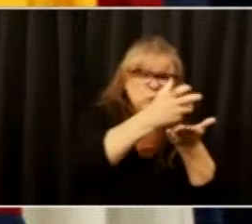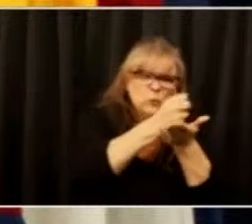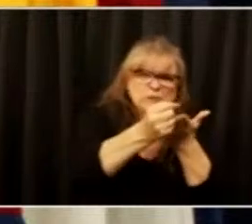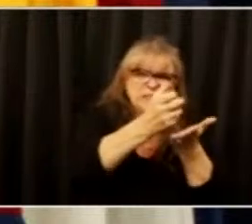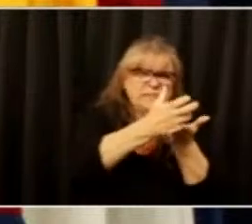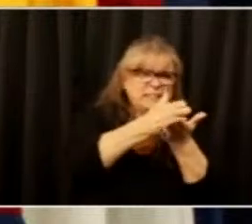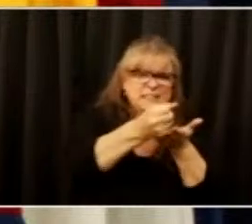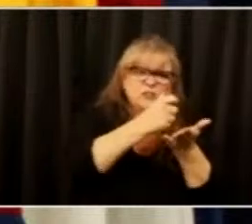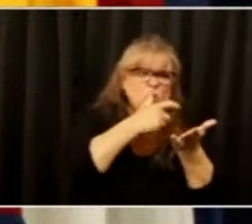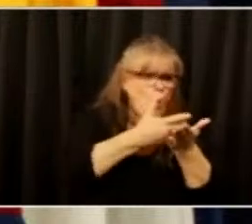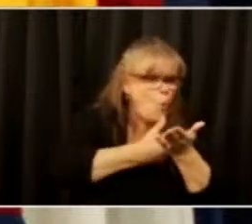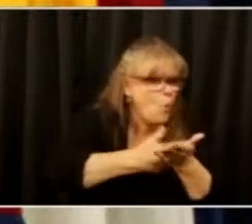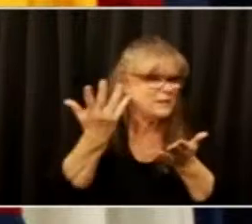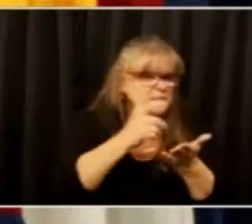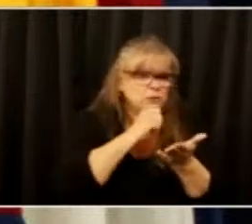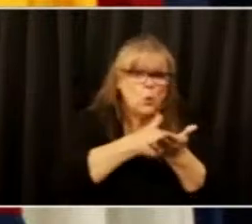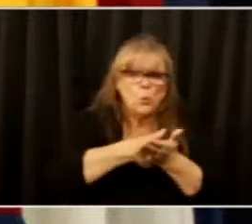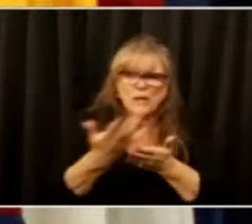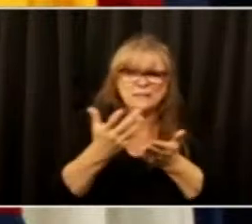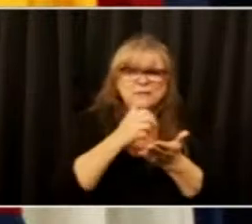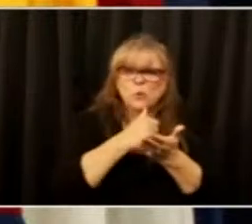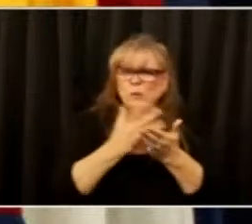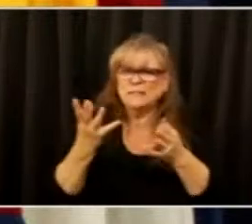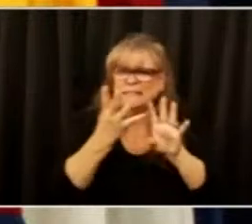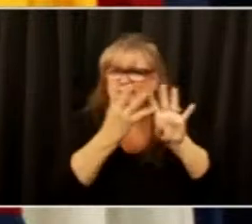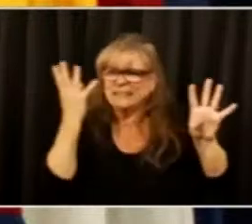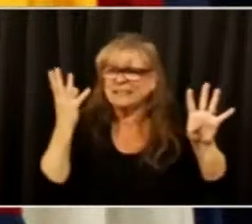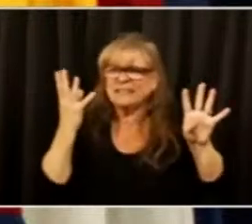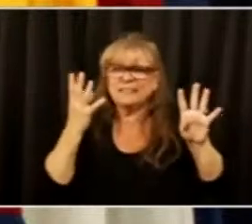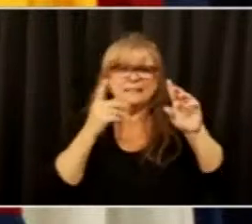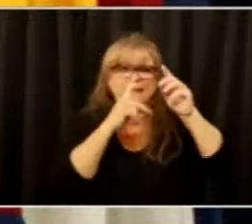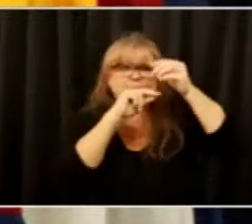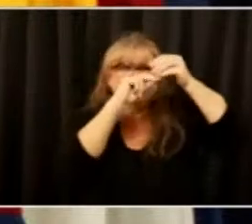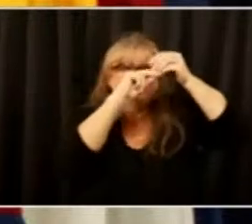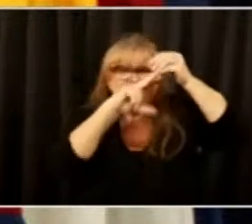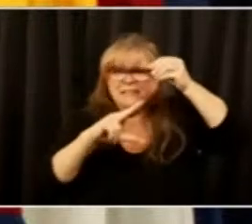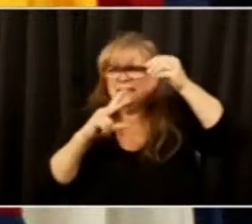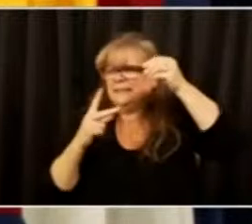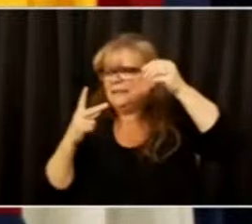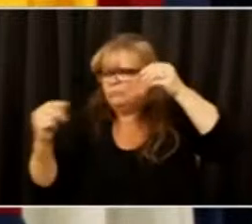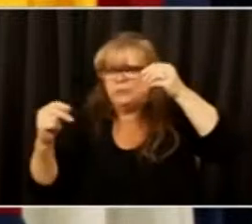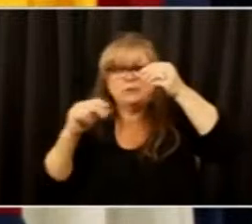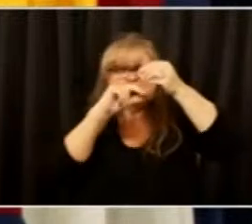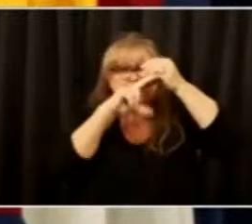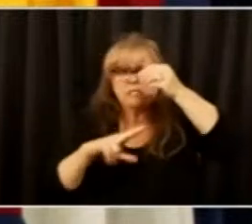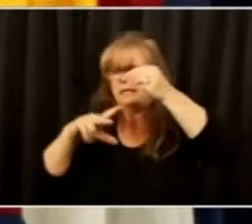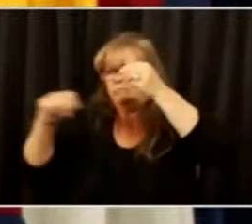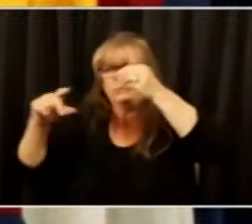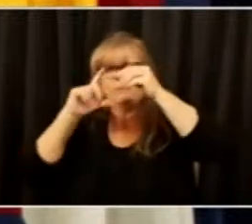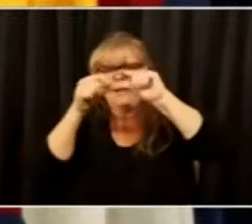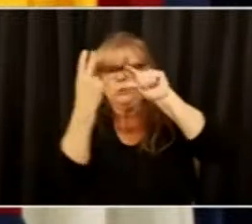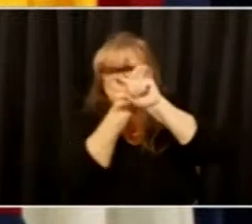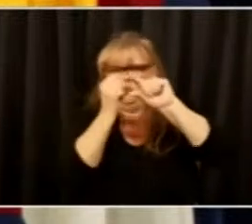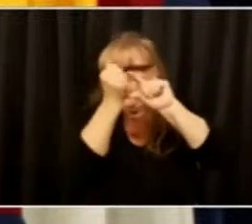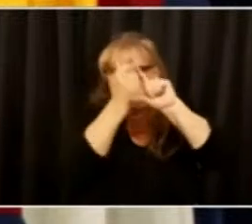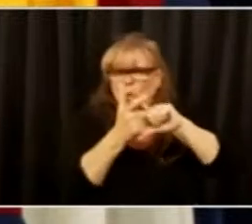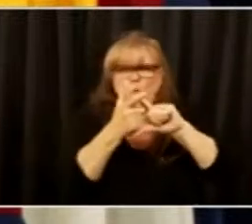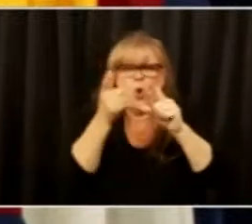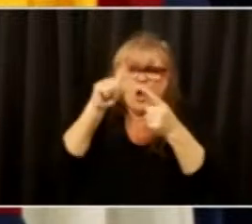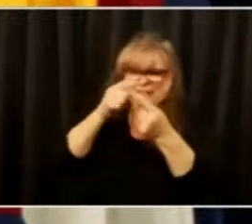sure that people were lined up if they punctured a vial and they had all 11 people lined up for Moderna as an